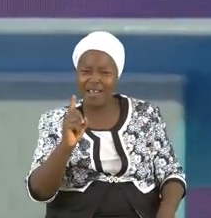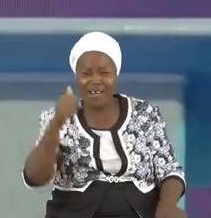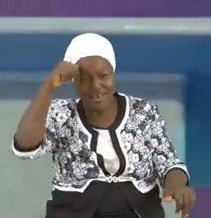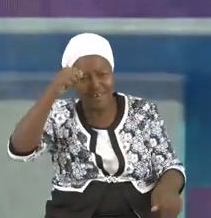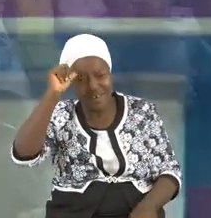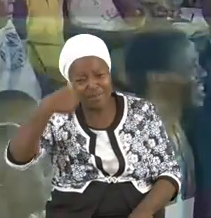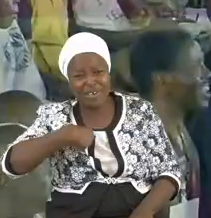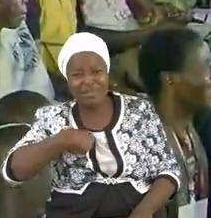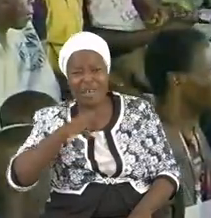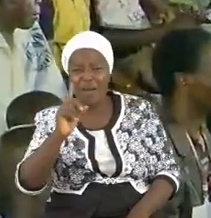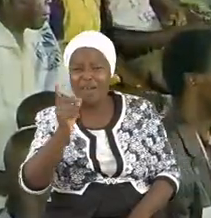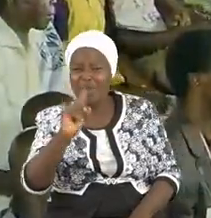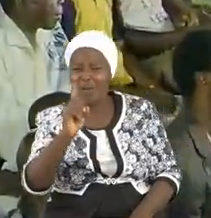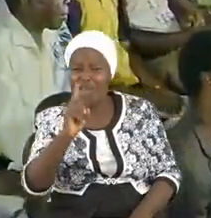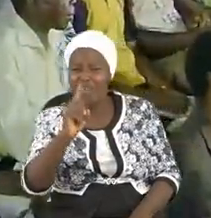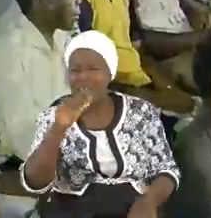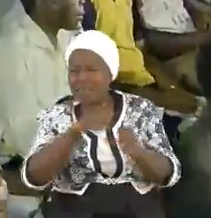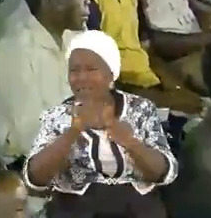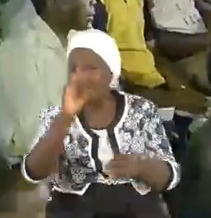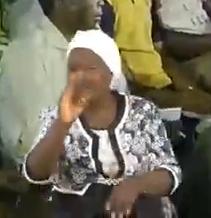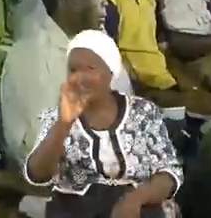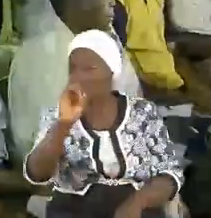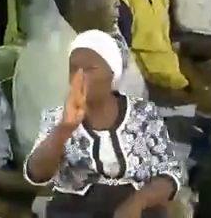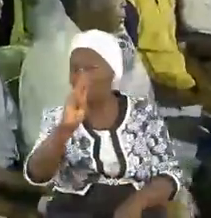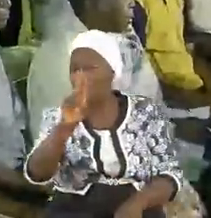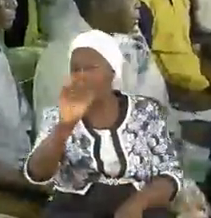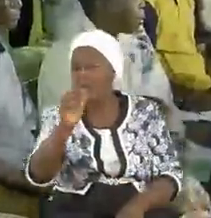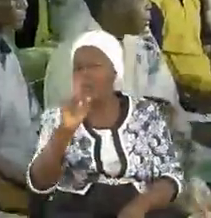February Global Crusade. Where was that?